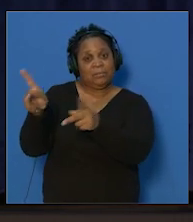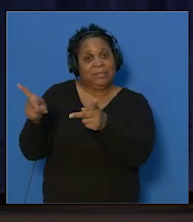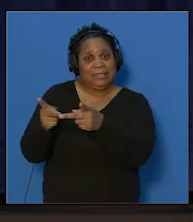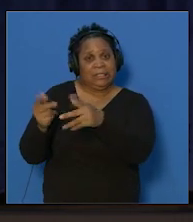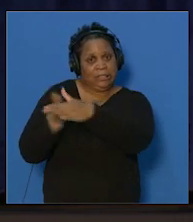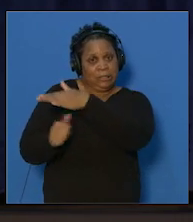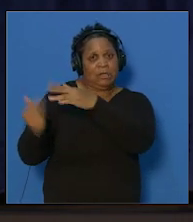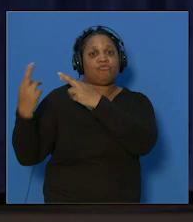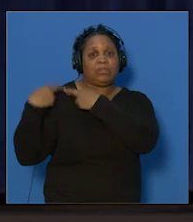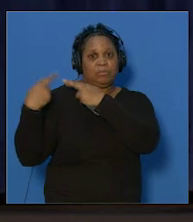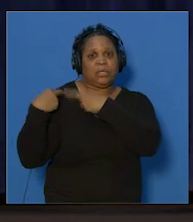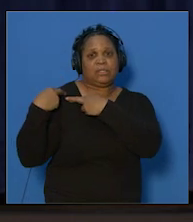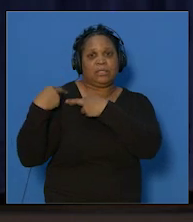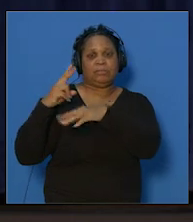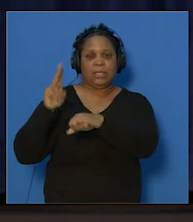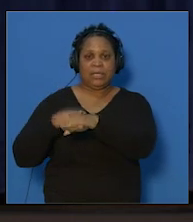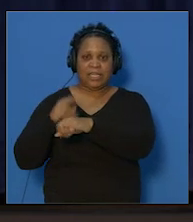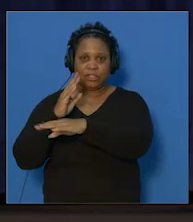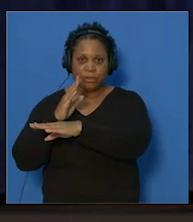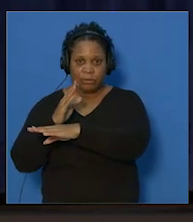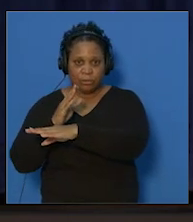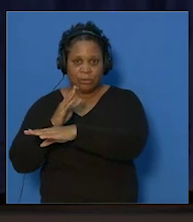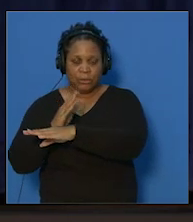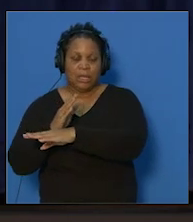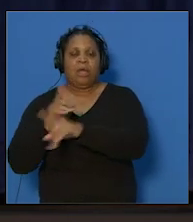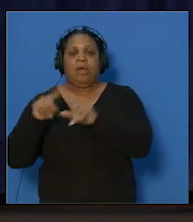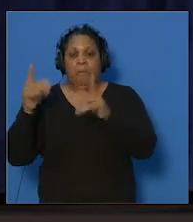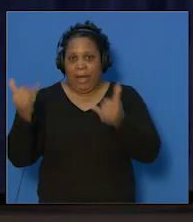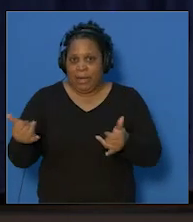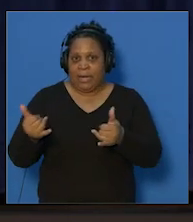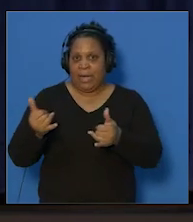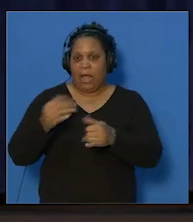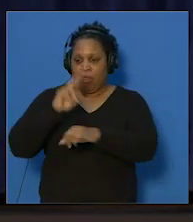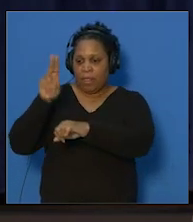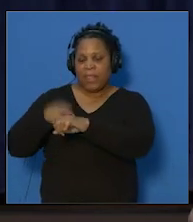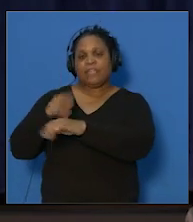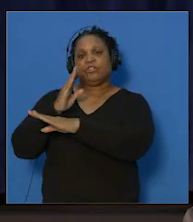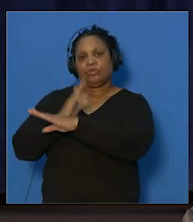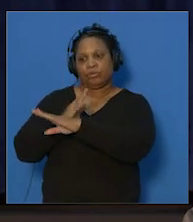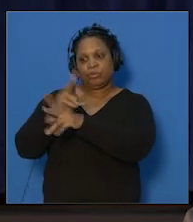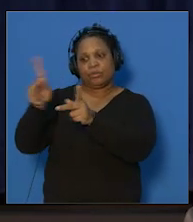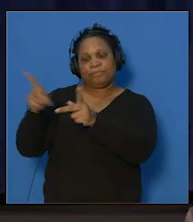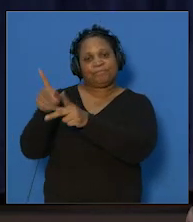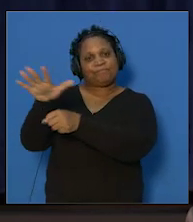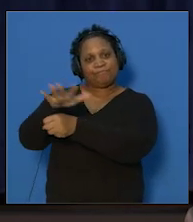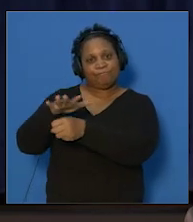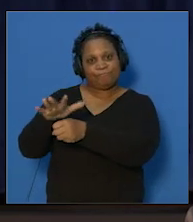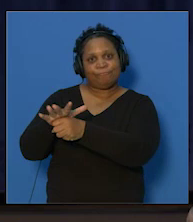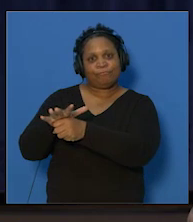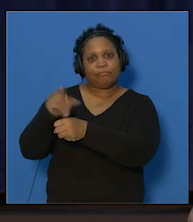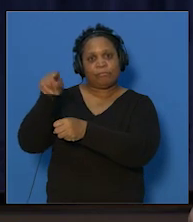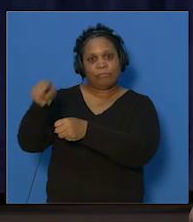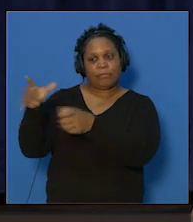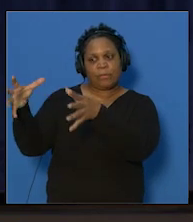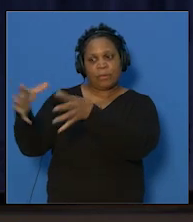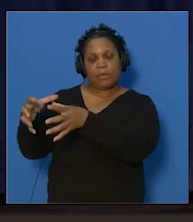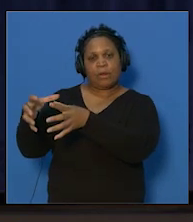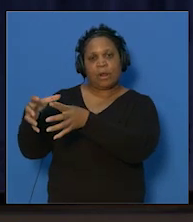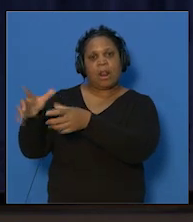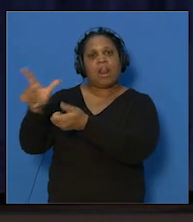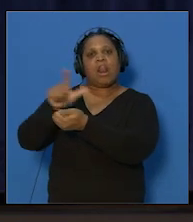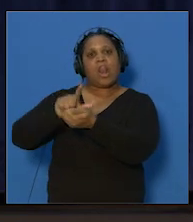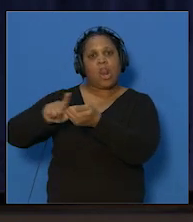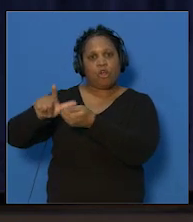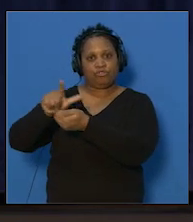new regime, that is not the place. The only place where a permission from the Minister of National Security is required to operate is in the case of a